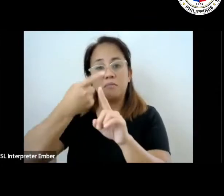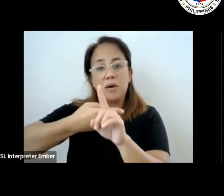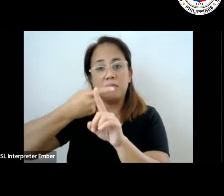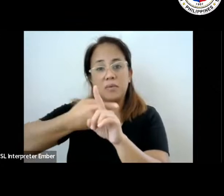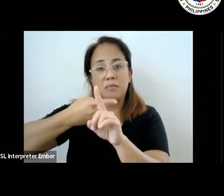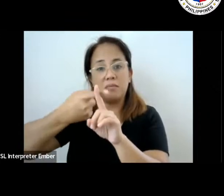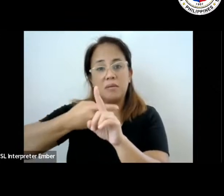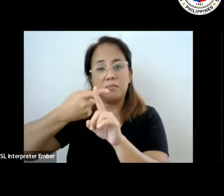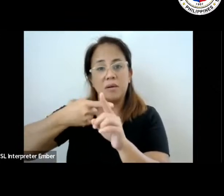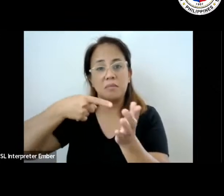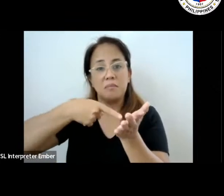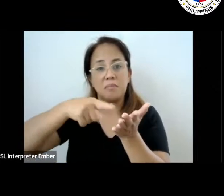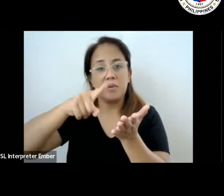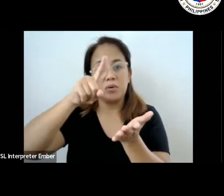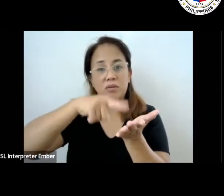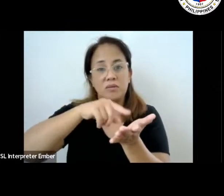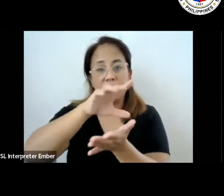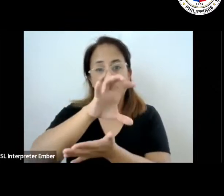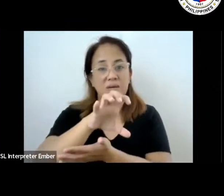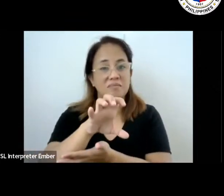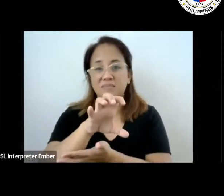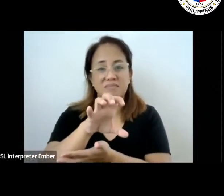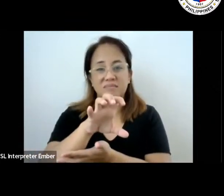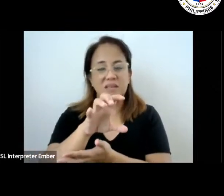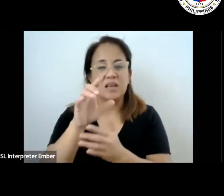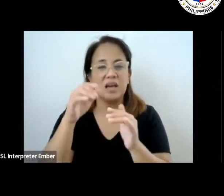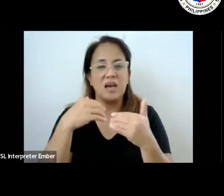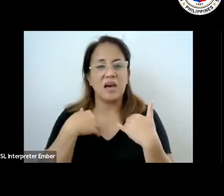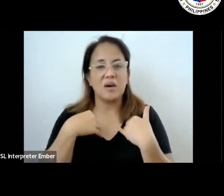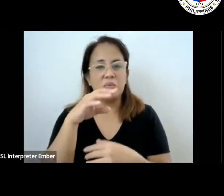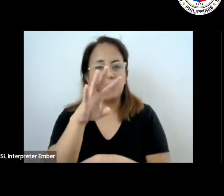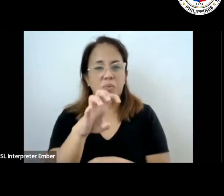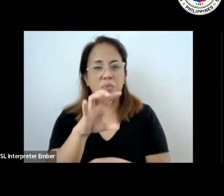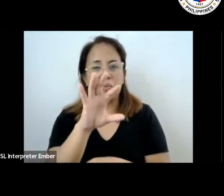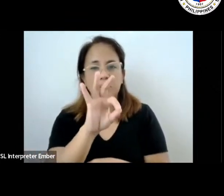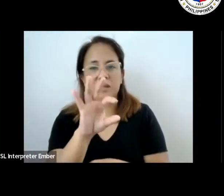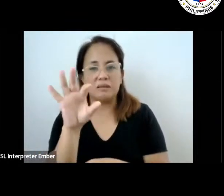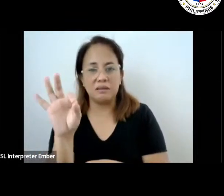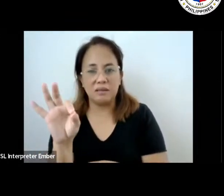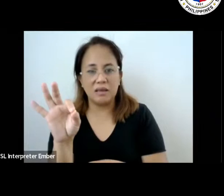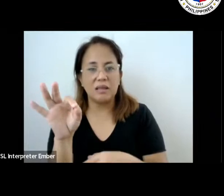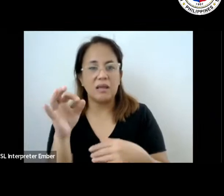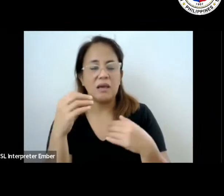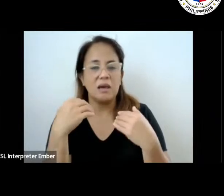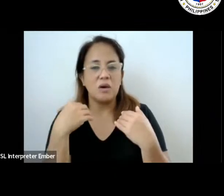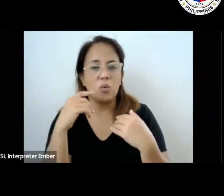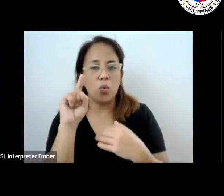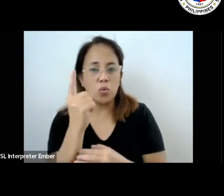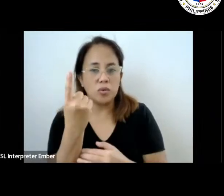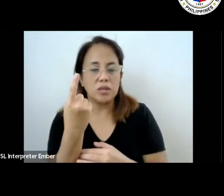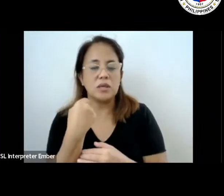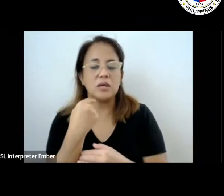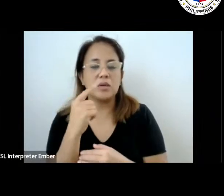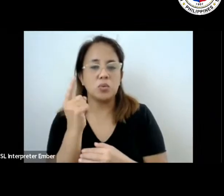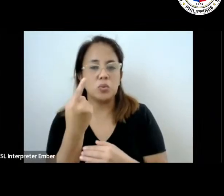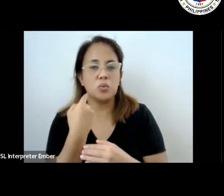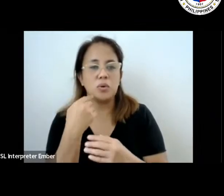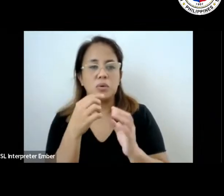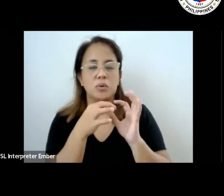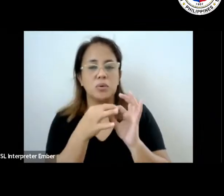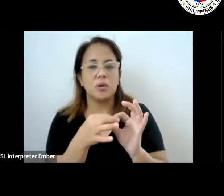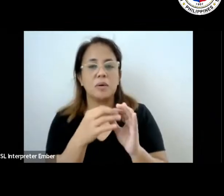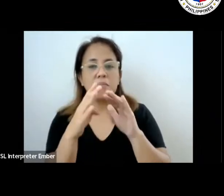not 1,500. You can have a plan at 499 pesos if you are just basically concerned with the